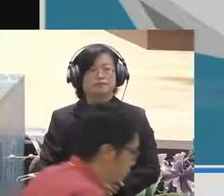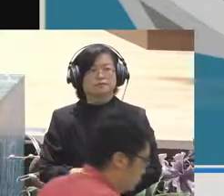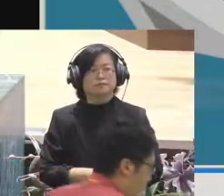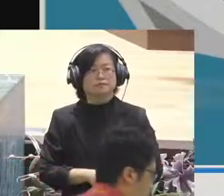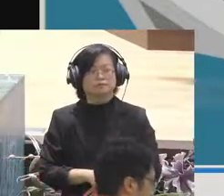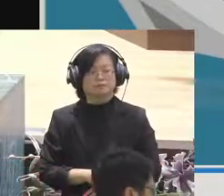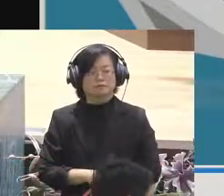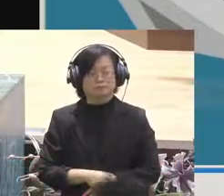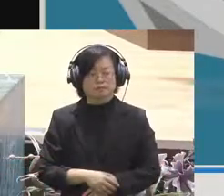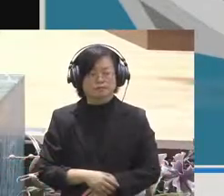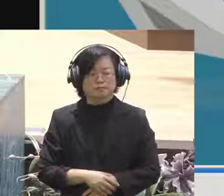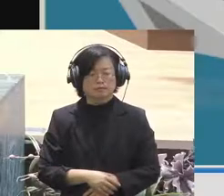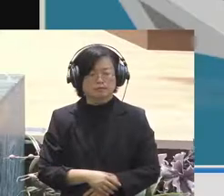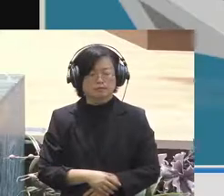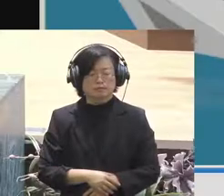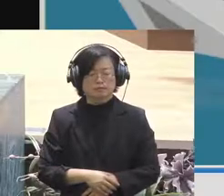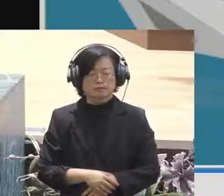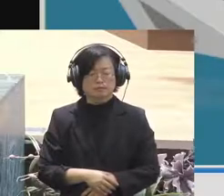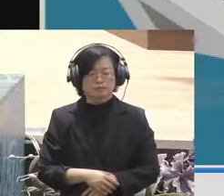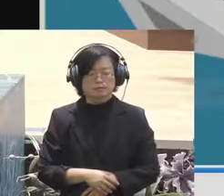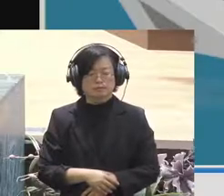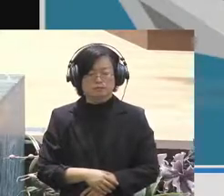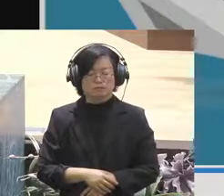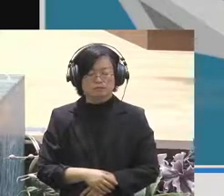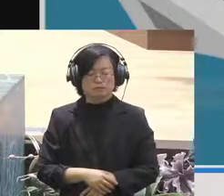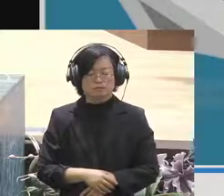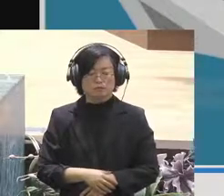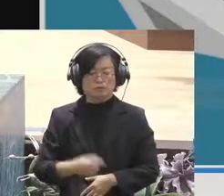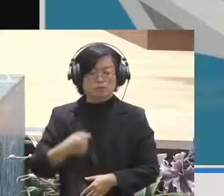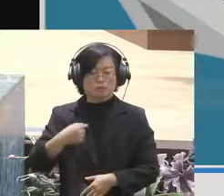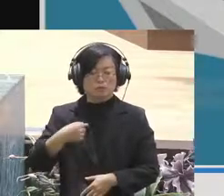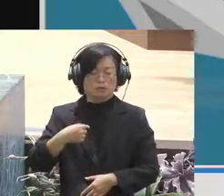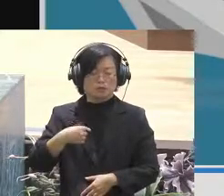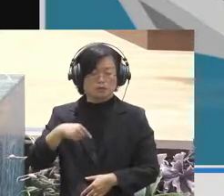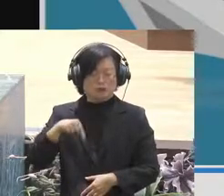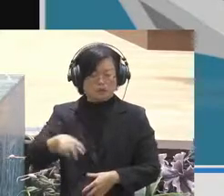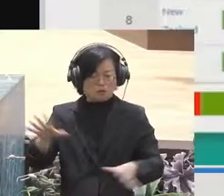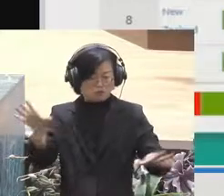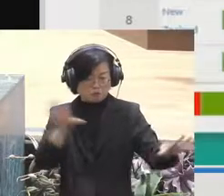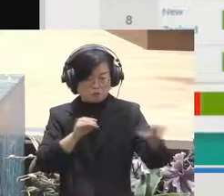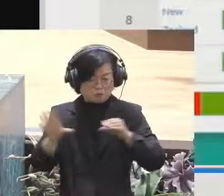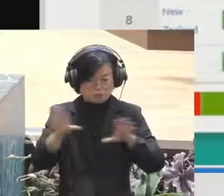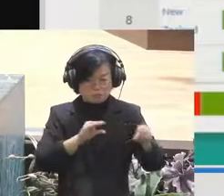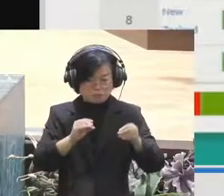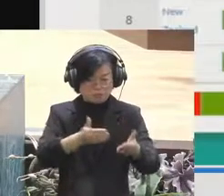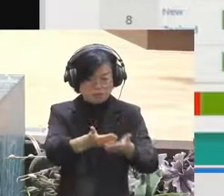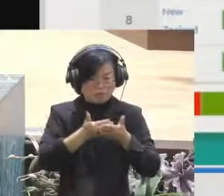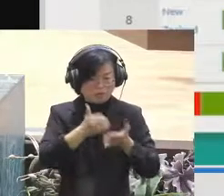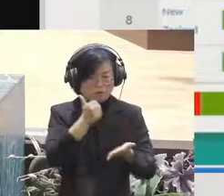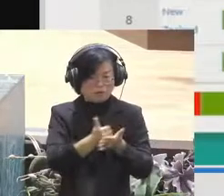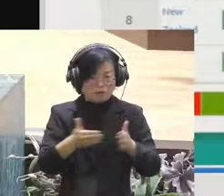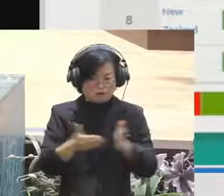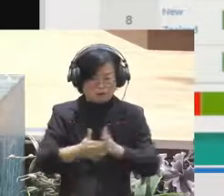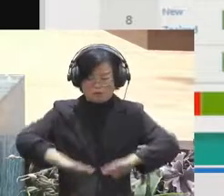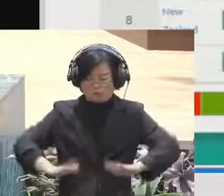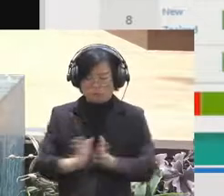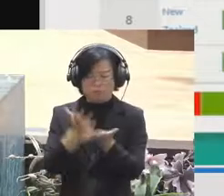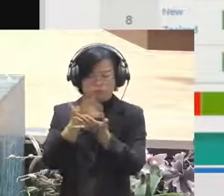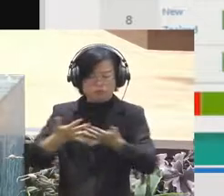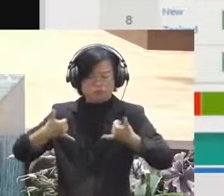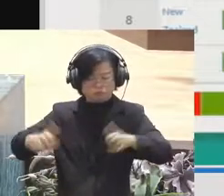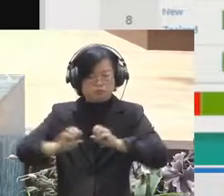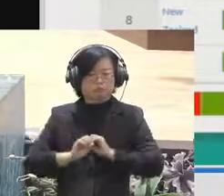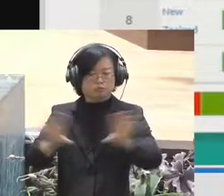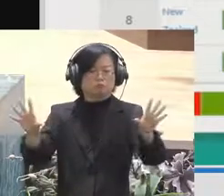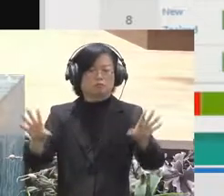driven uploading of the information on this data driven portal. Globally, Pakistan